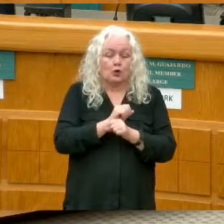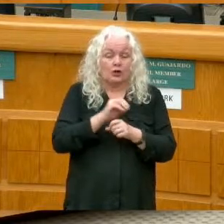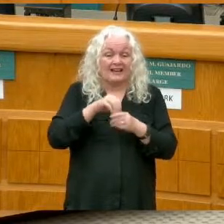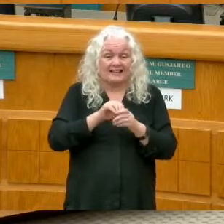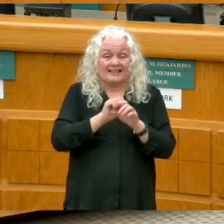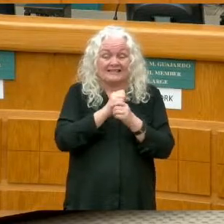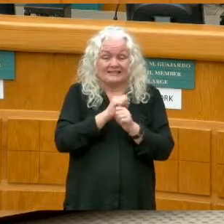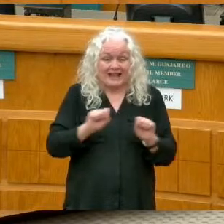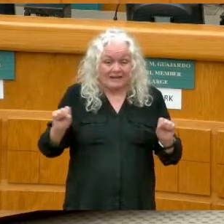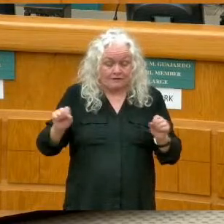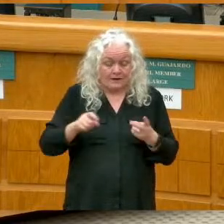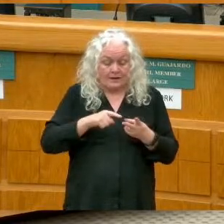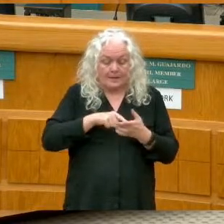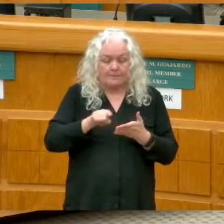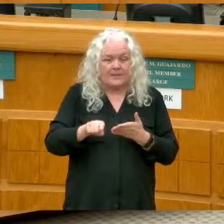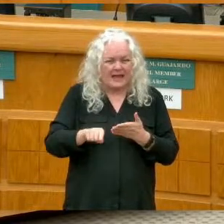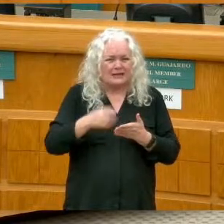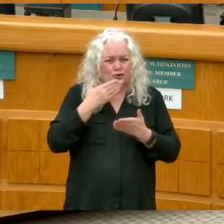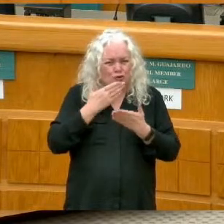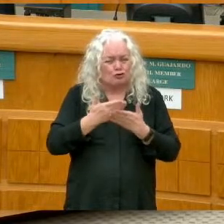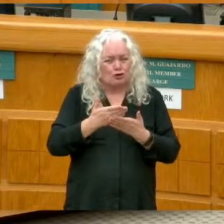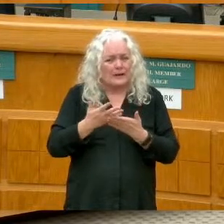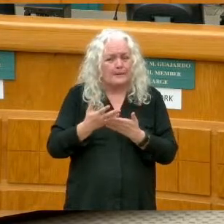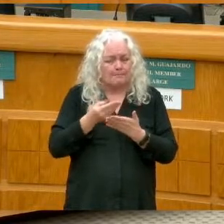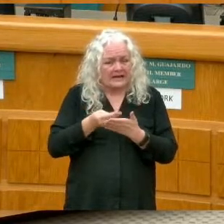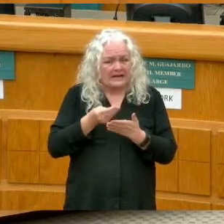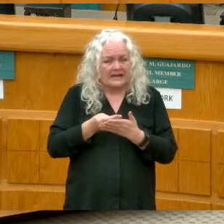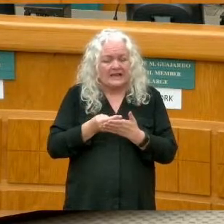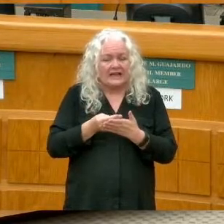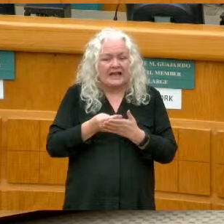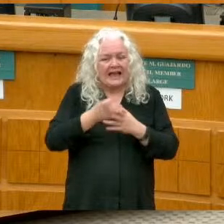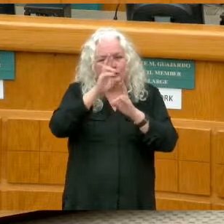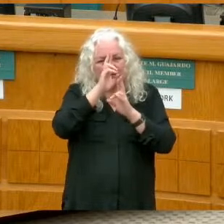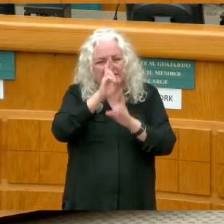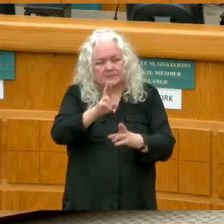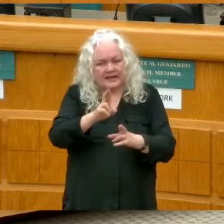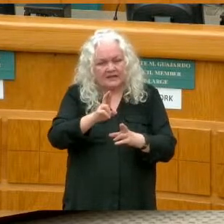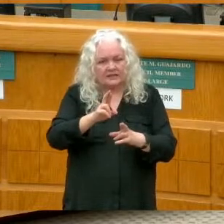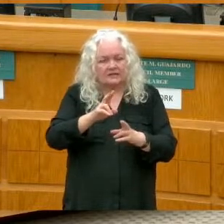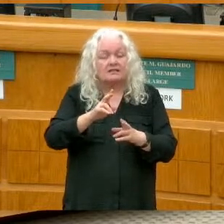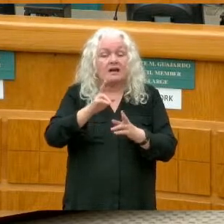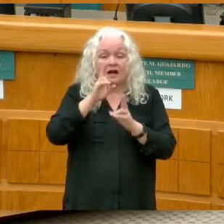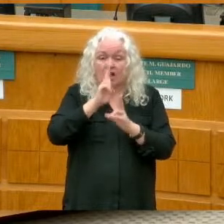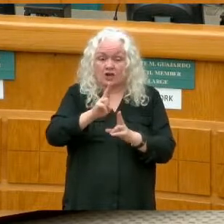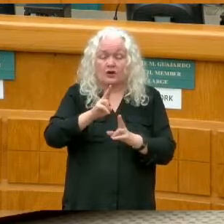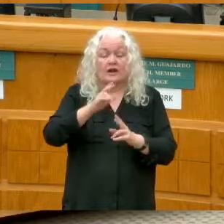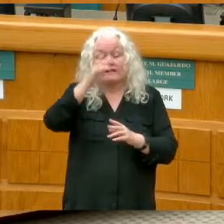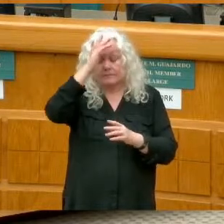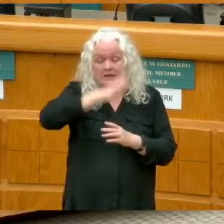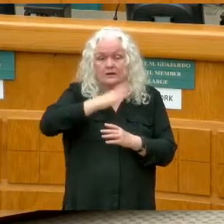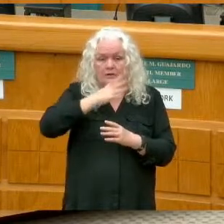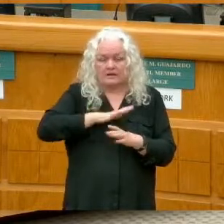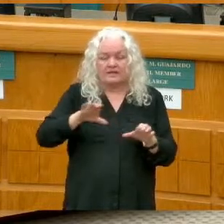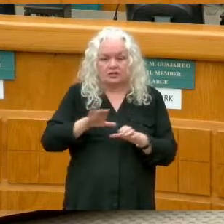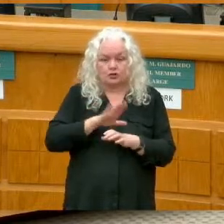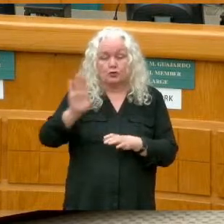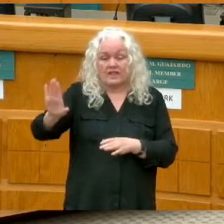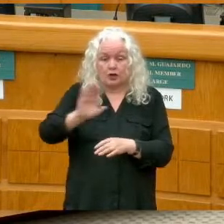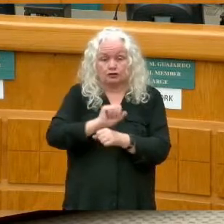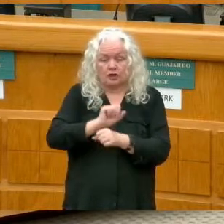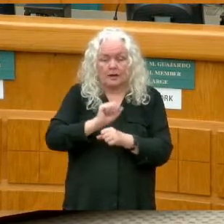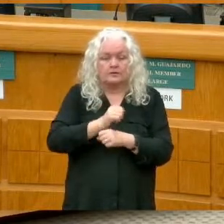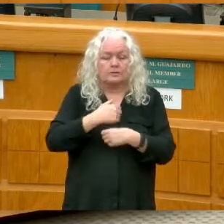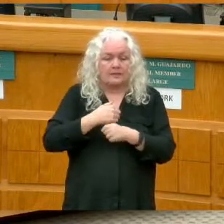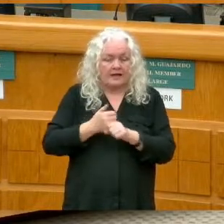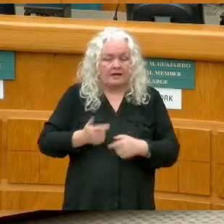safe, pays a fair wage, and respects the dignity of the men and women who do the jobs that make our lives better,